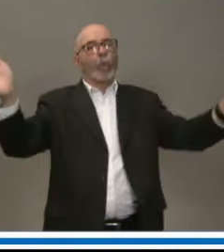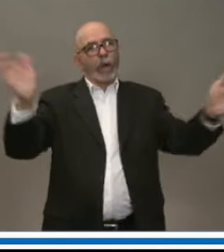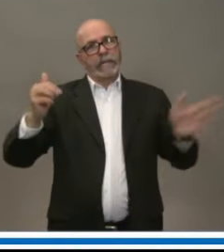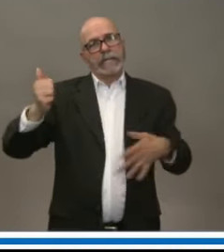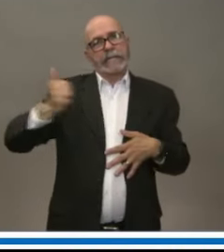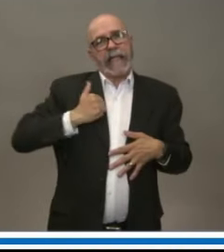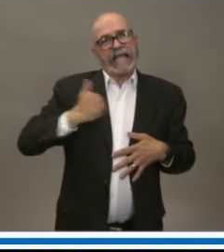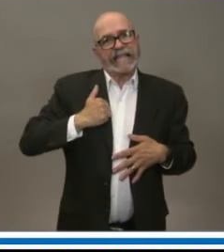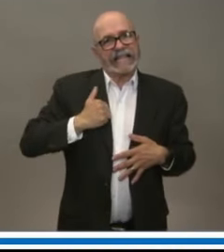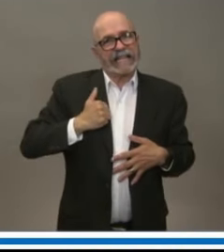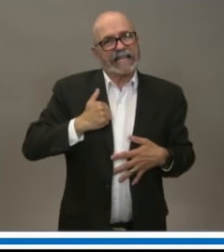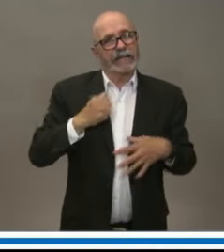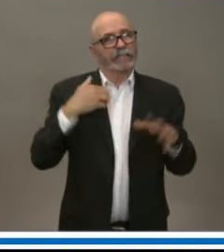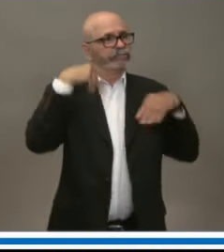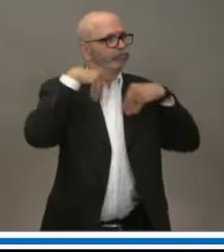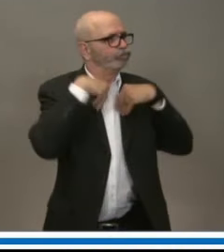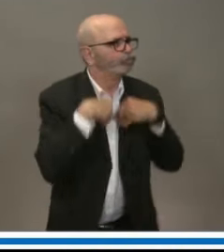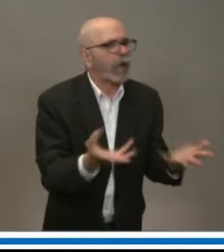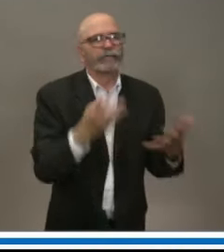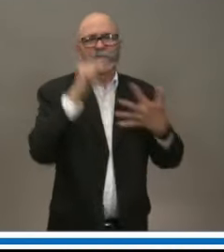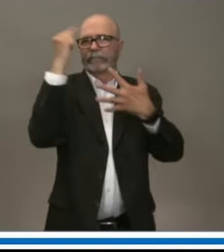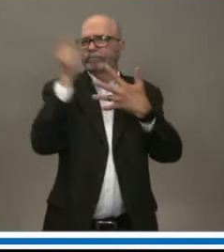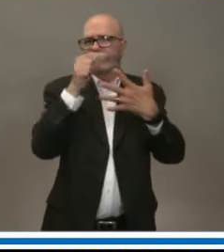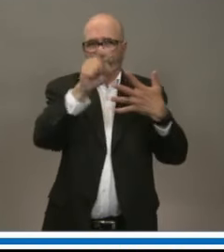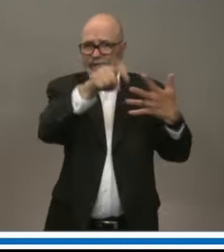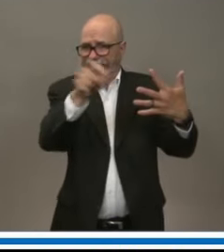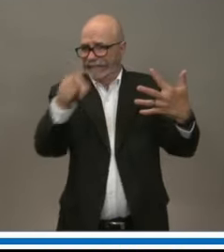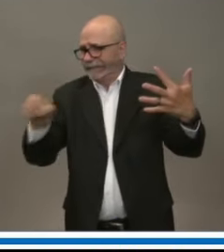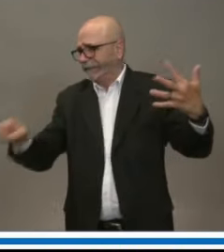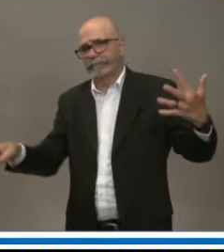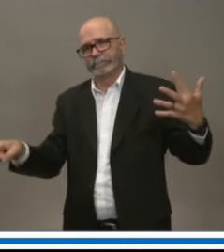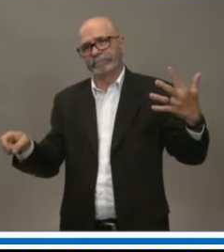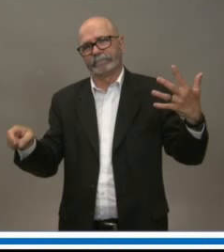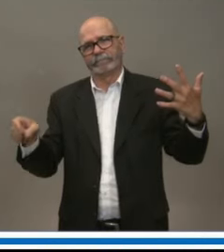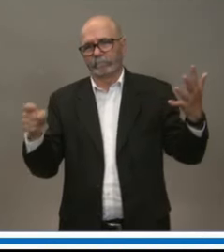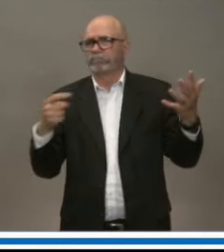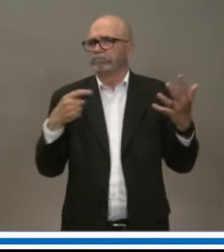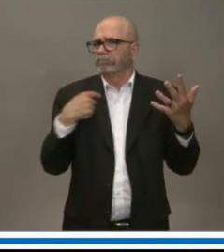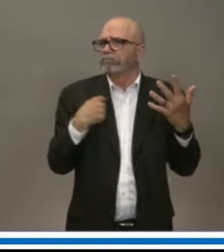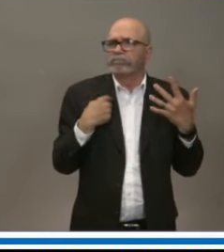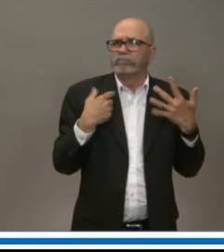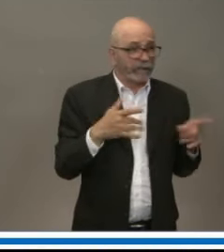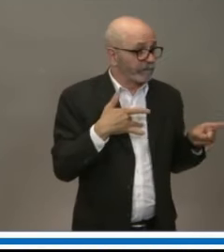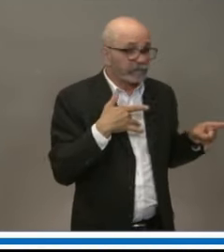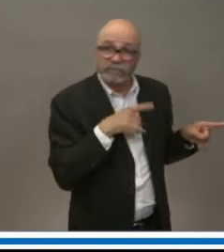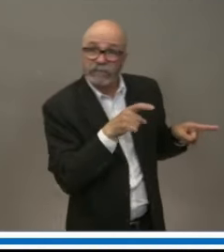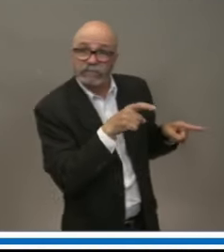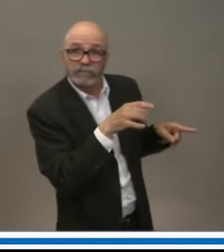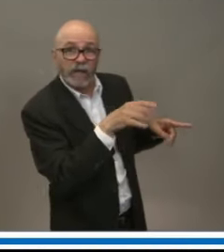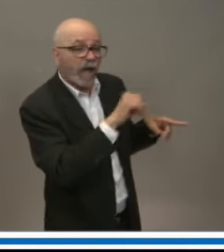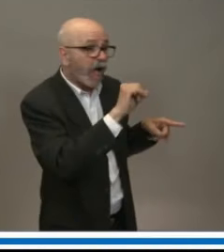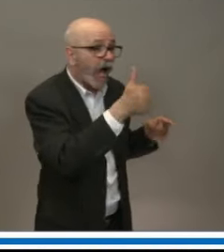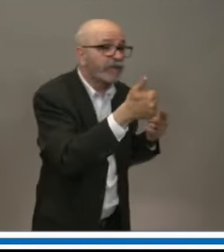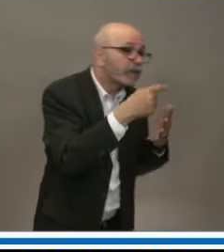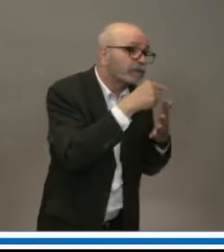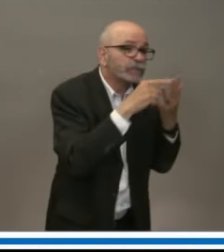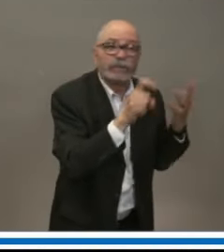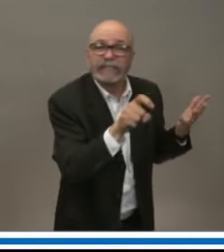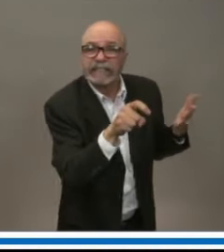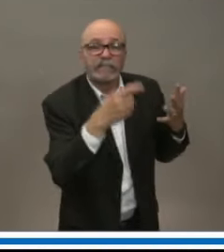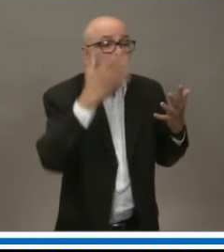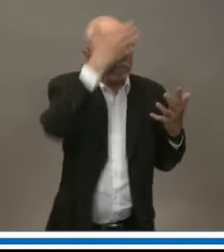other steps that they would take around whether or not they felt they needed other different